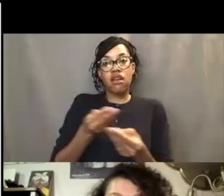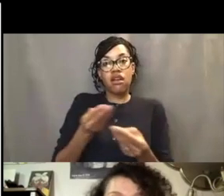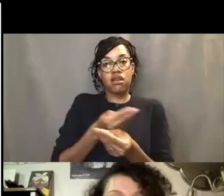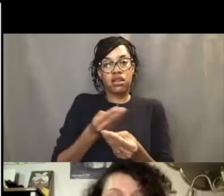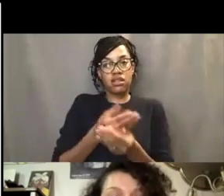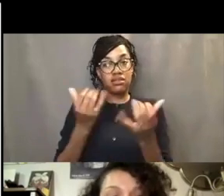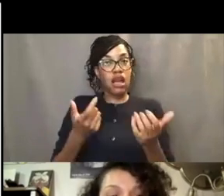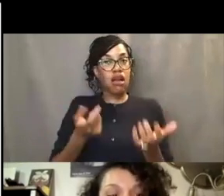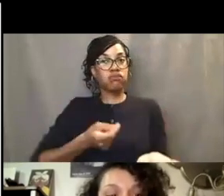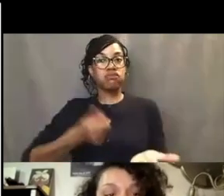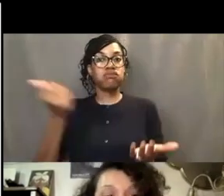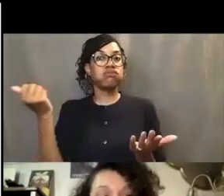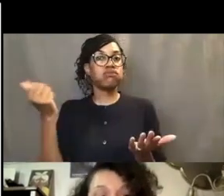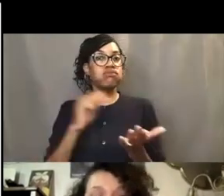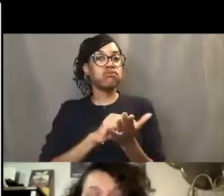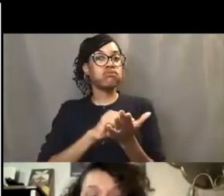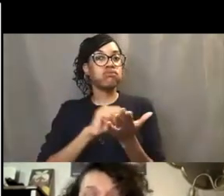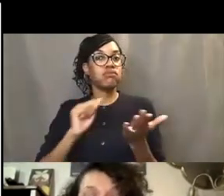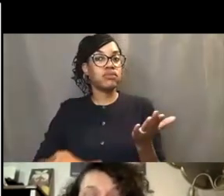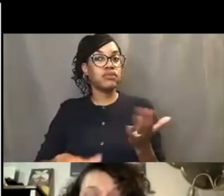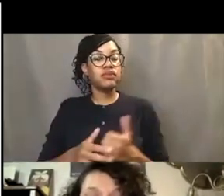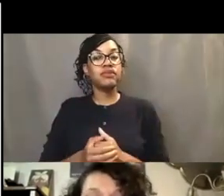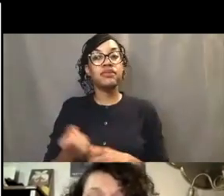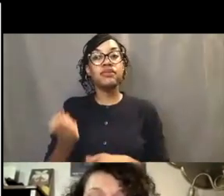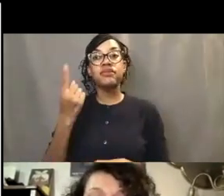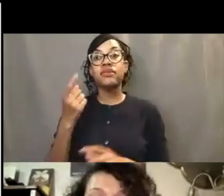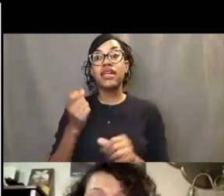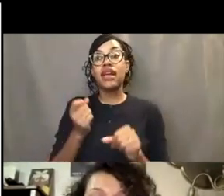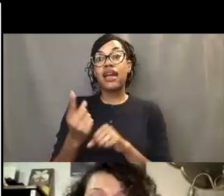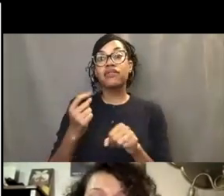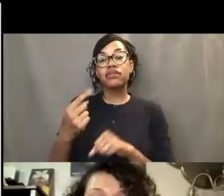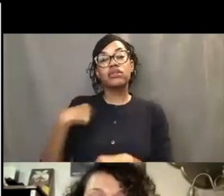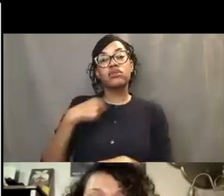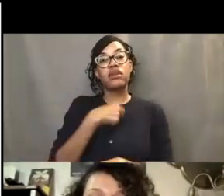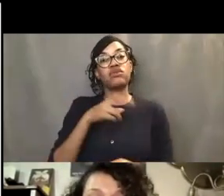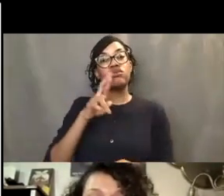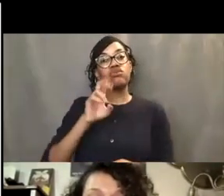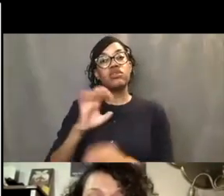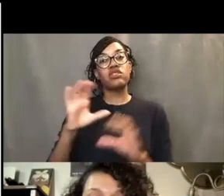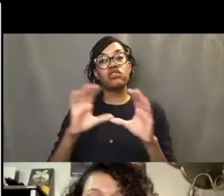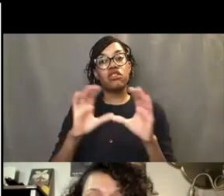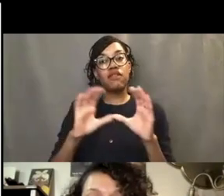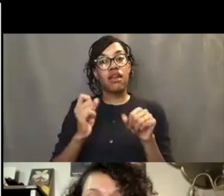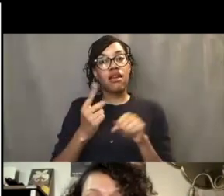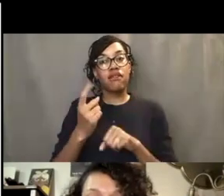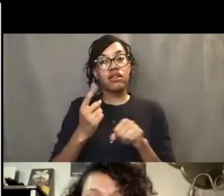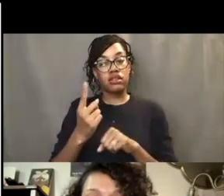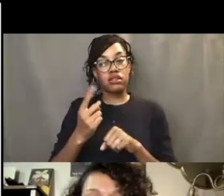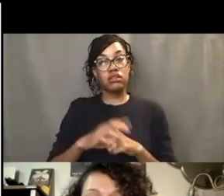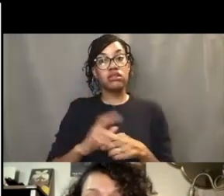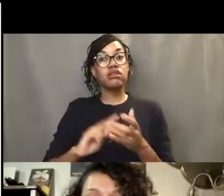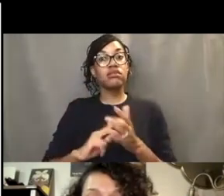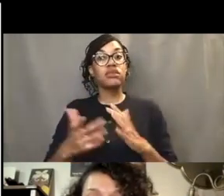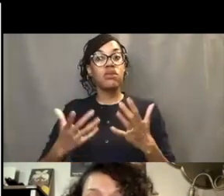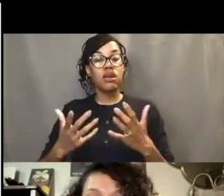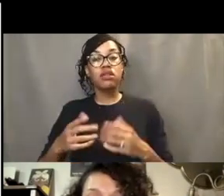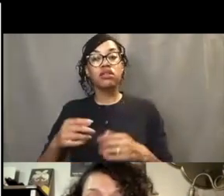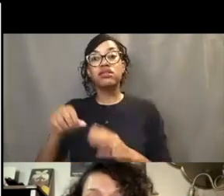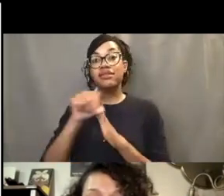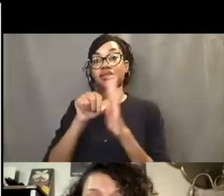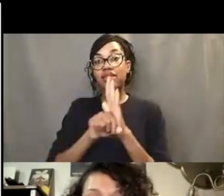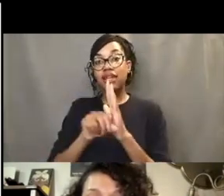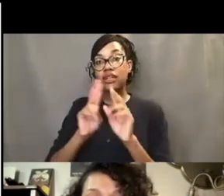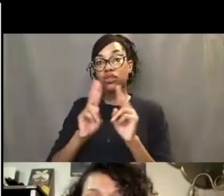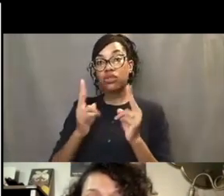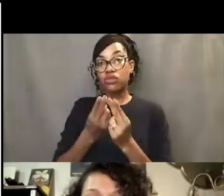is required to hold a recertification election yearly. So membership in the state union went from